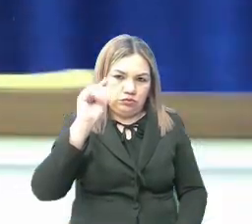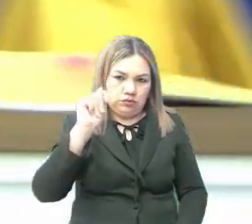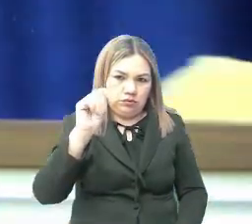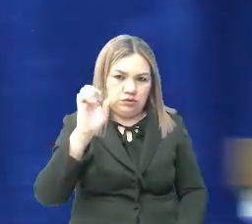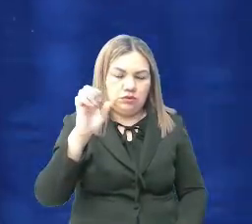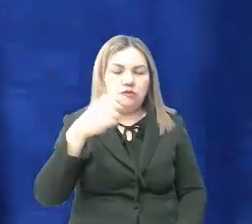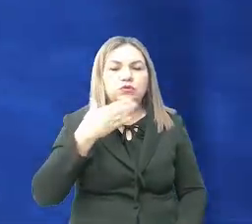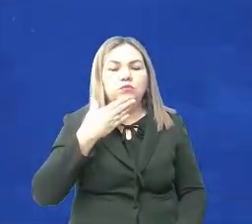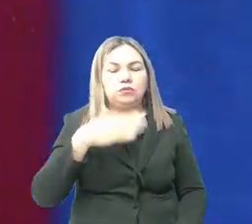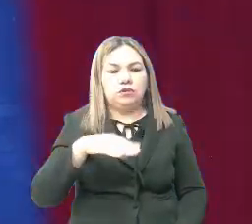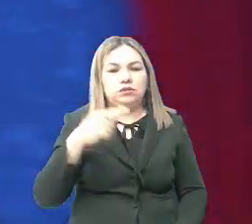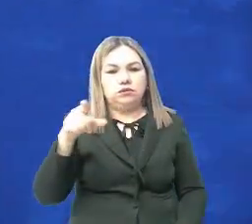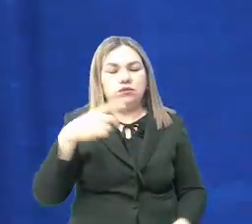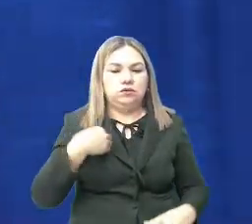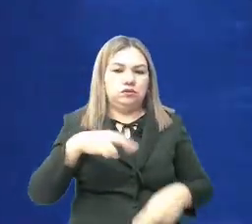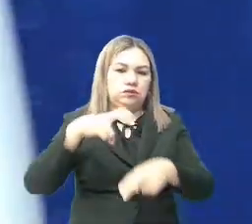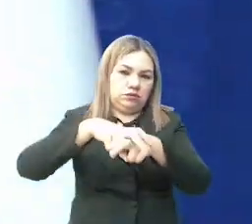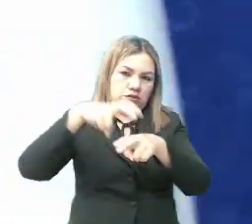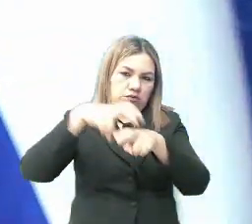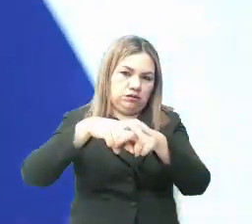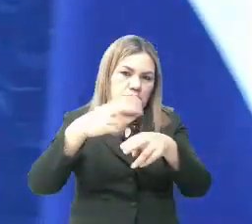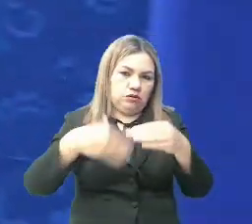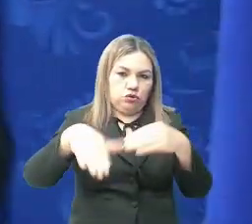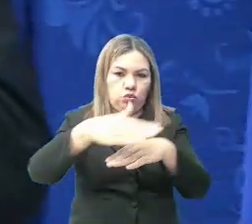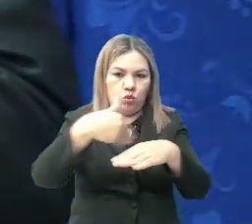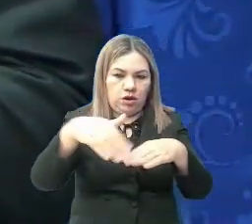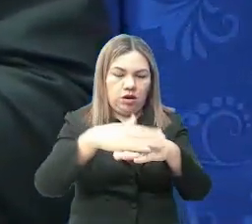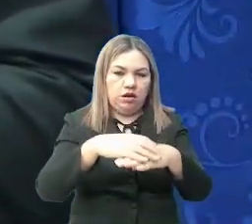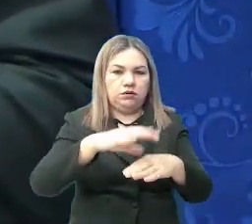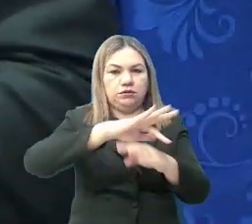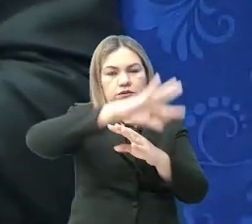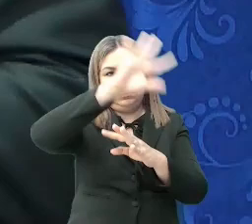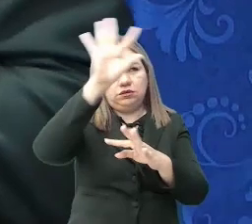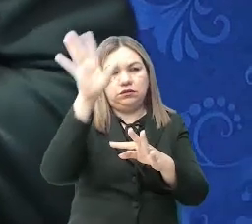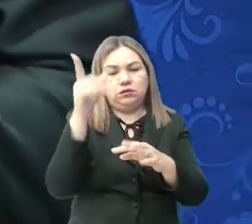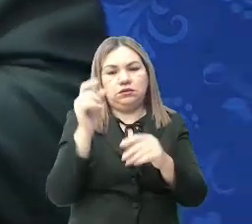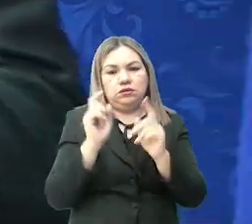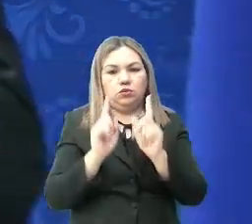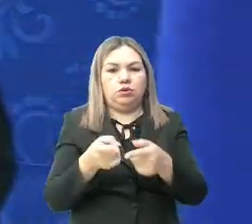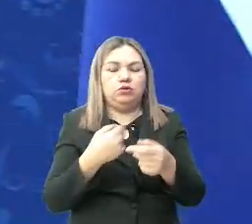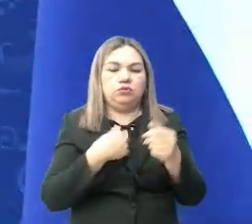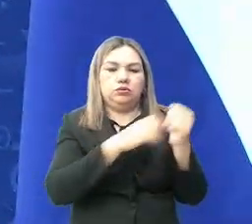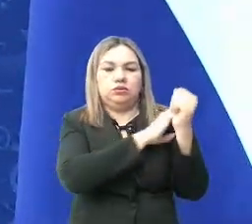seated in heavenly places with Christ.